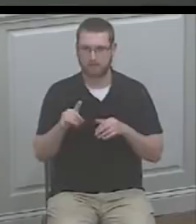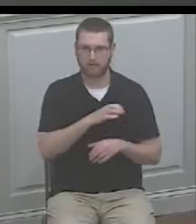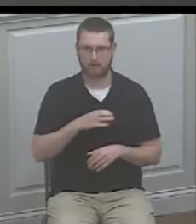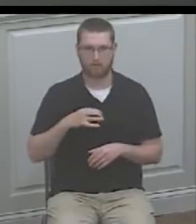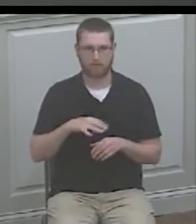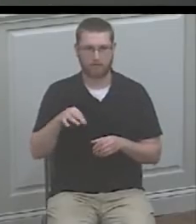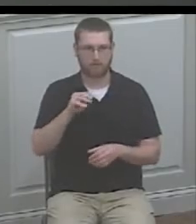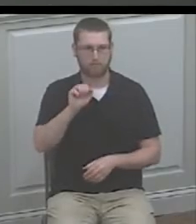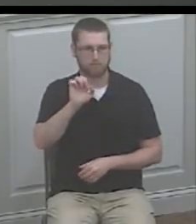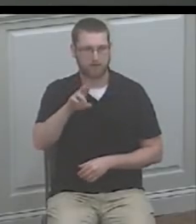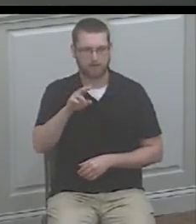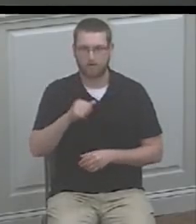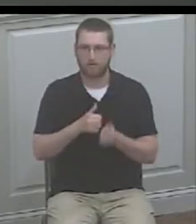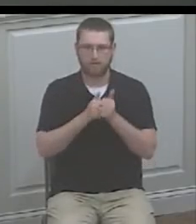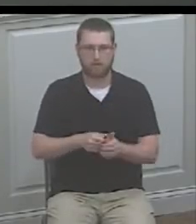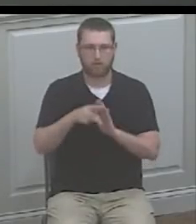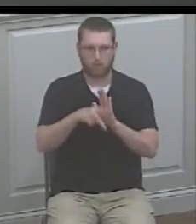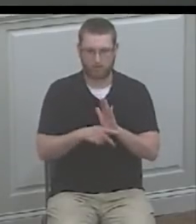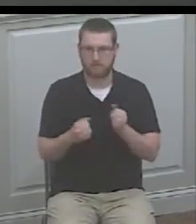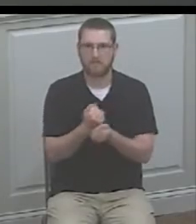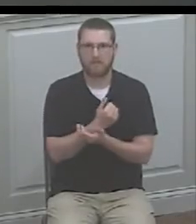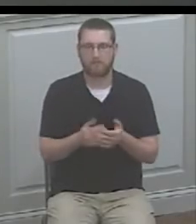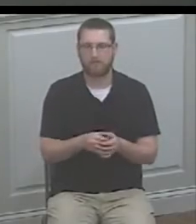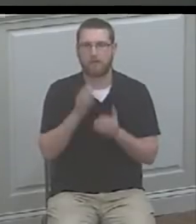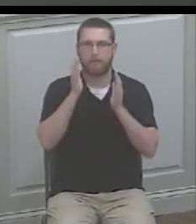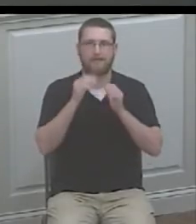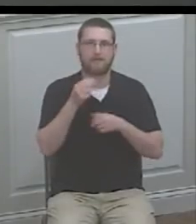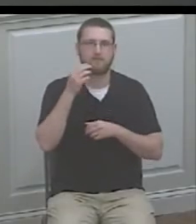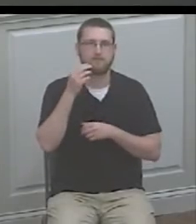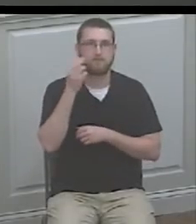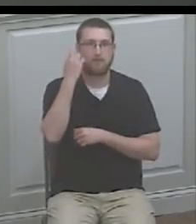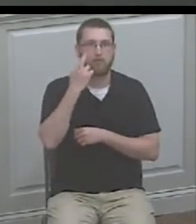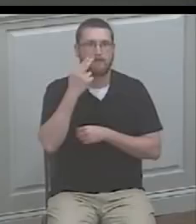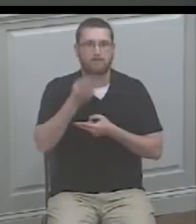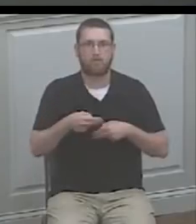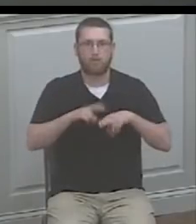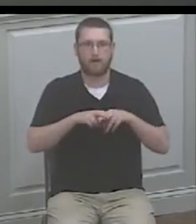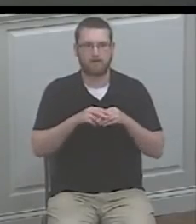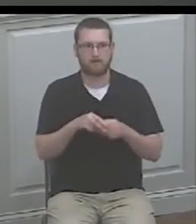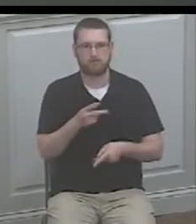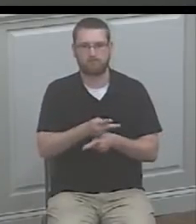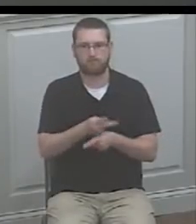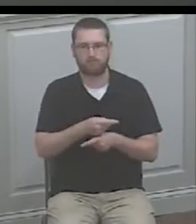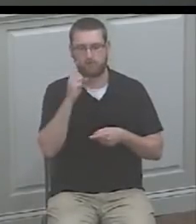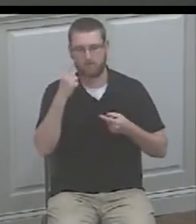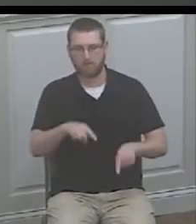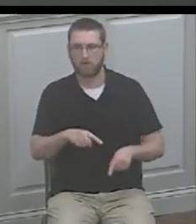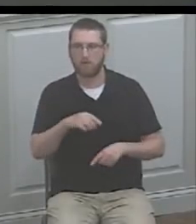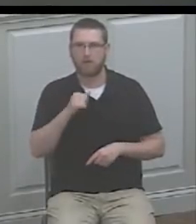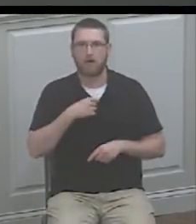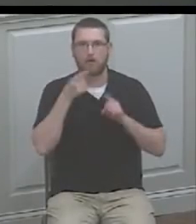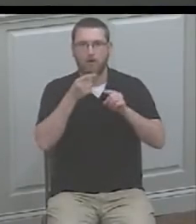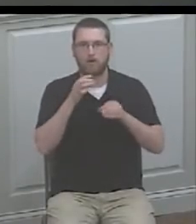vote closely on the ordinance and paying close attention to the reason for the raises even closer. Our goal tonight is to create a conversation in